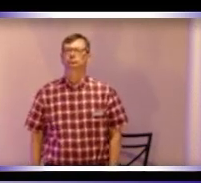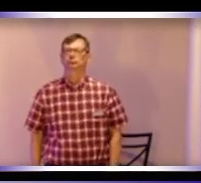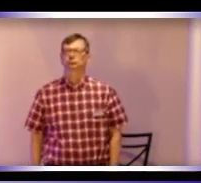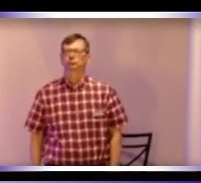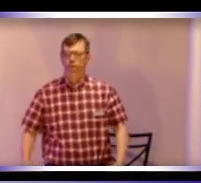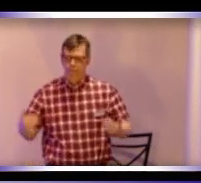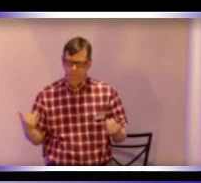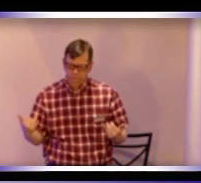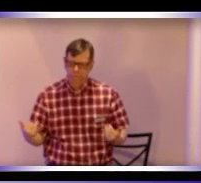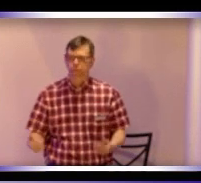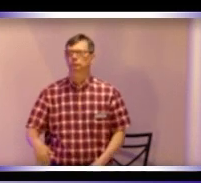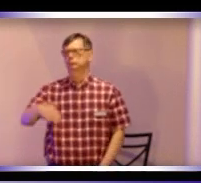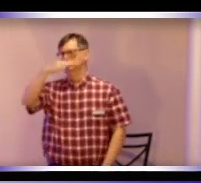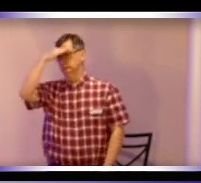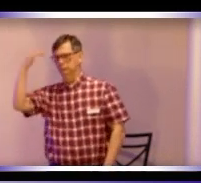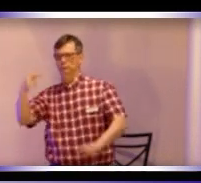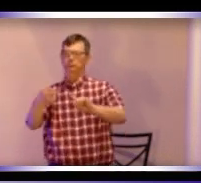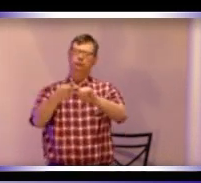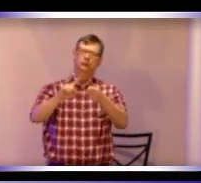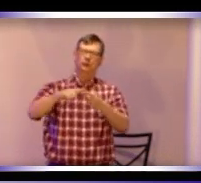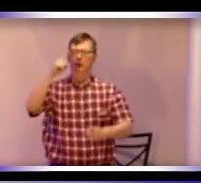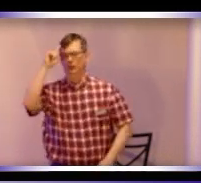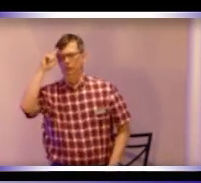What does that look like for you today?